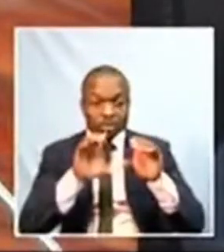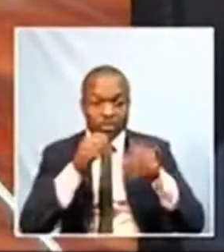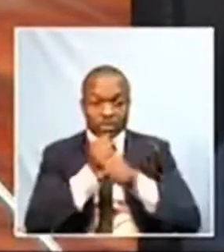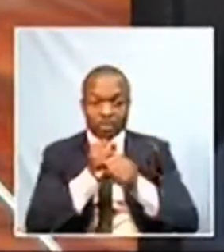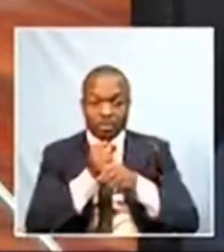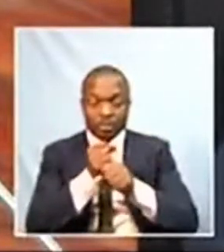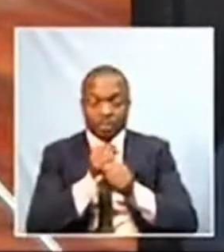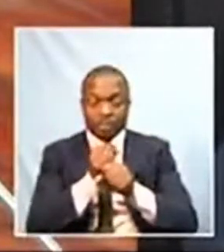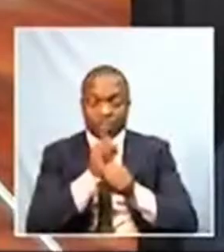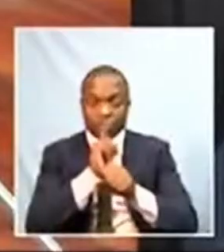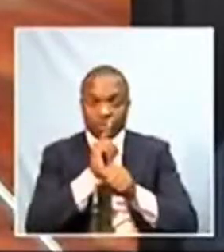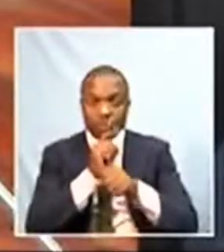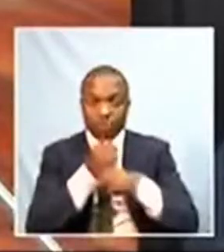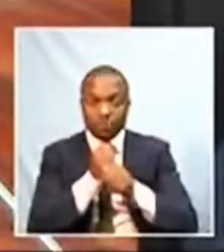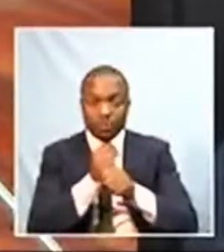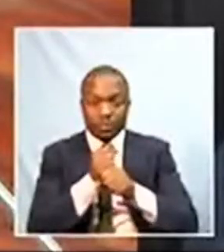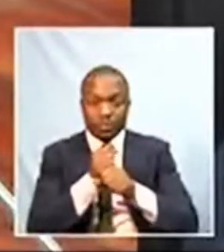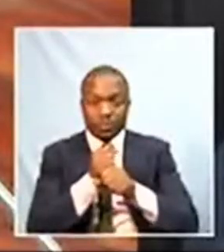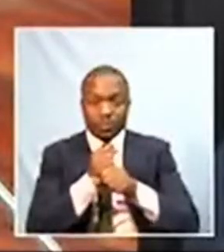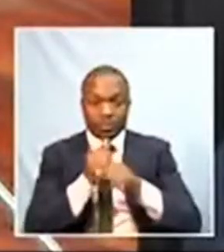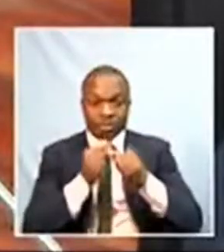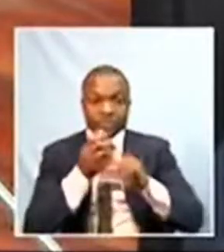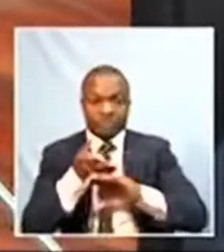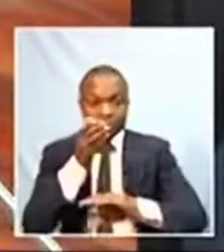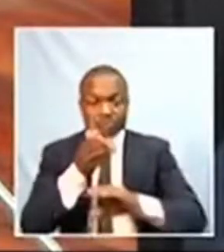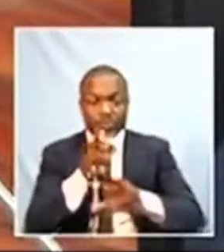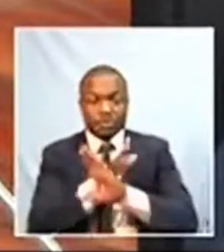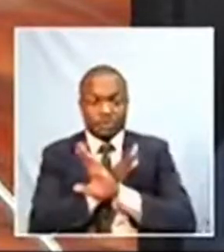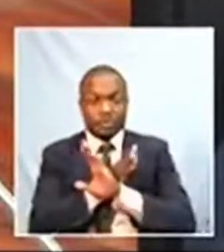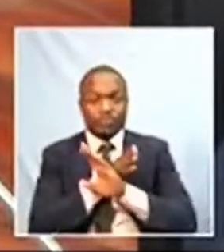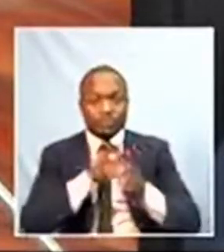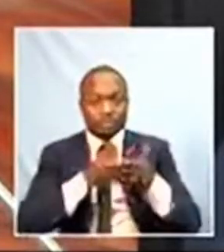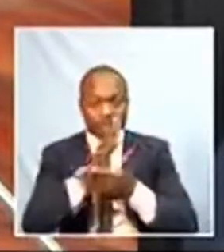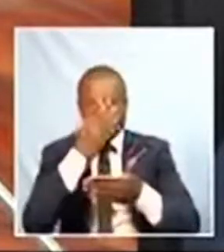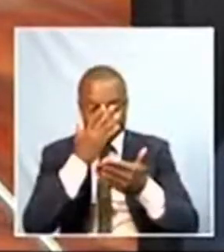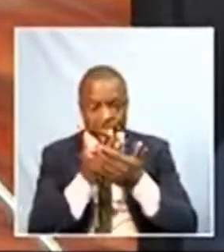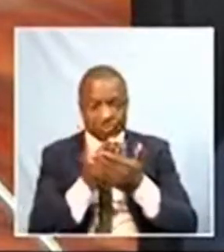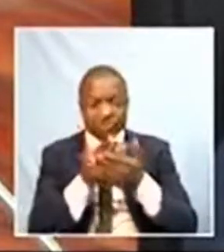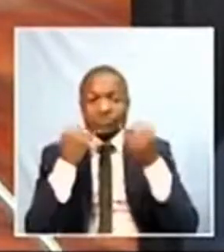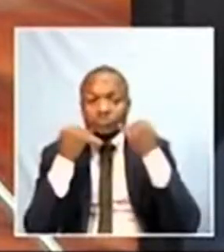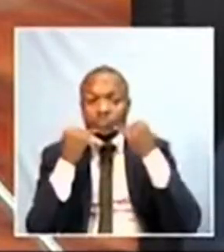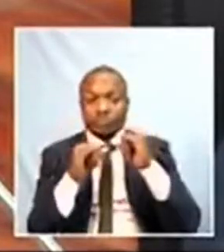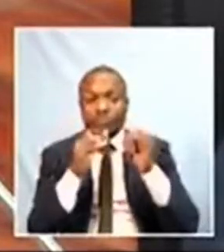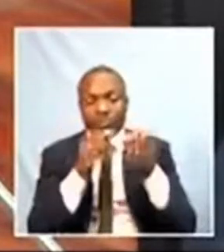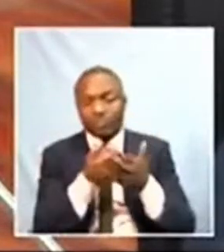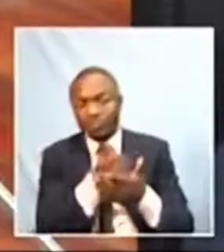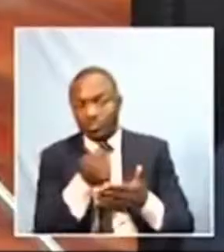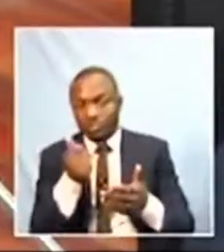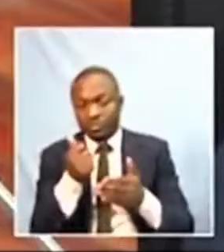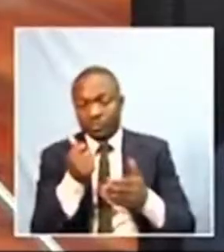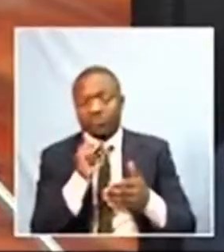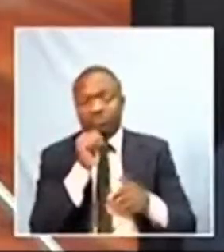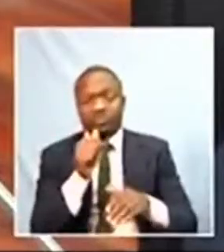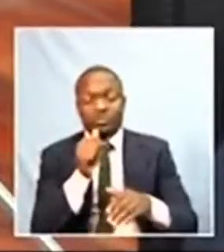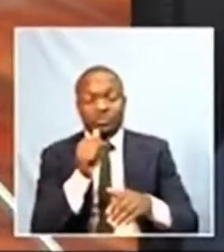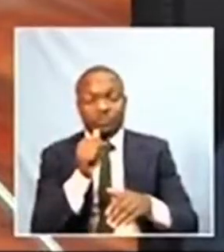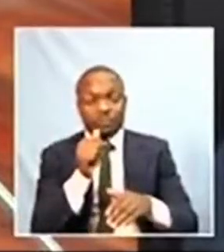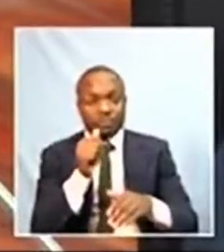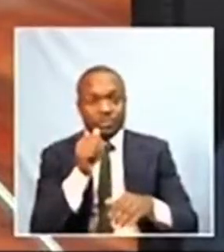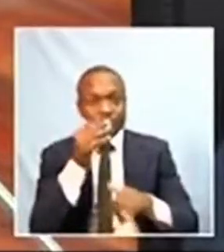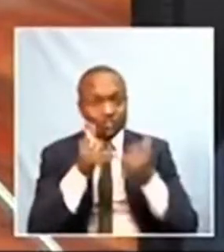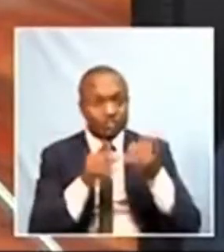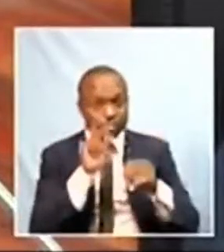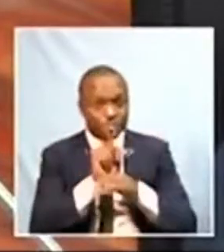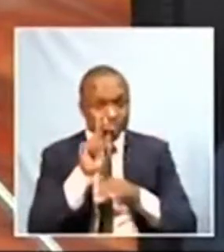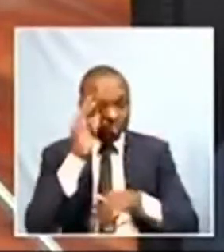with the Zambia Correctional Service for updates on progress made with the project, while the other outstanding projects will be completed